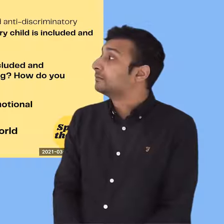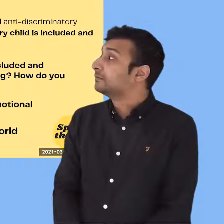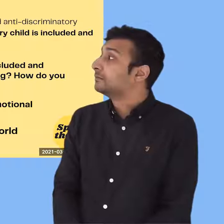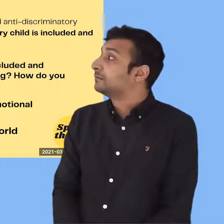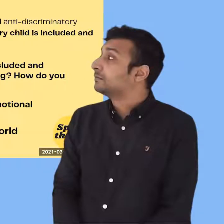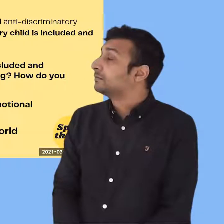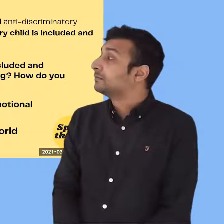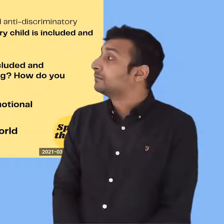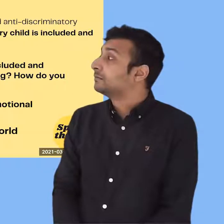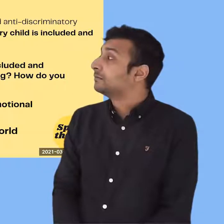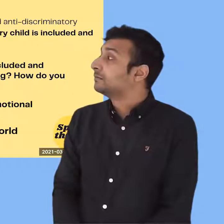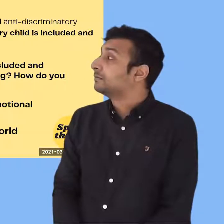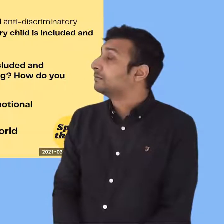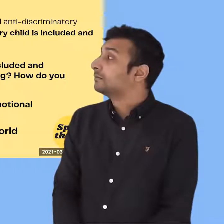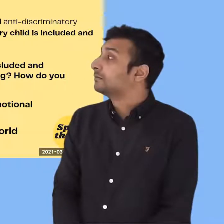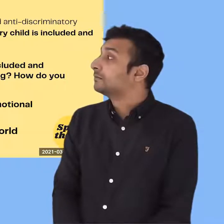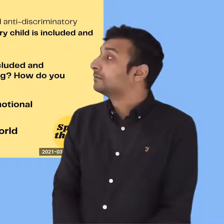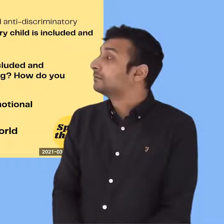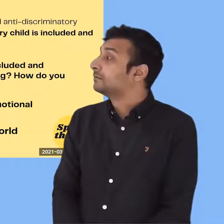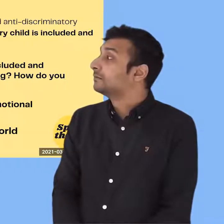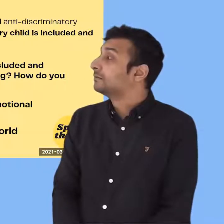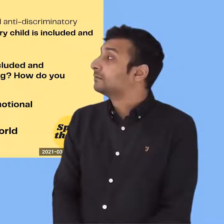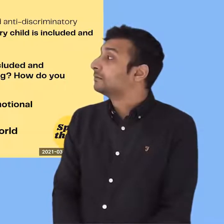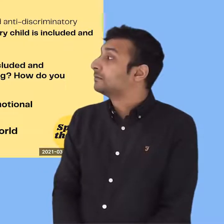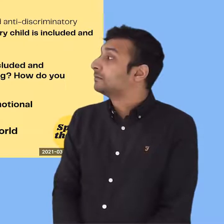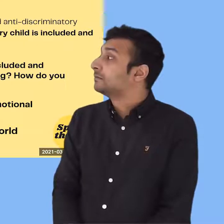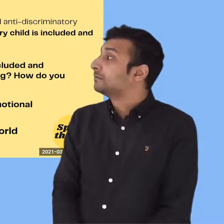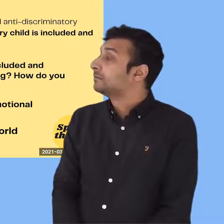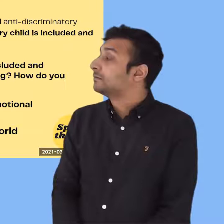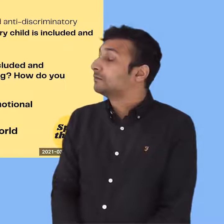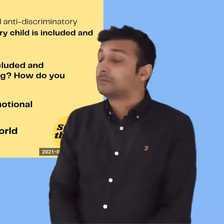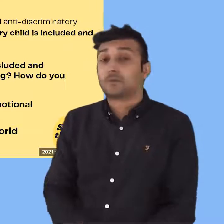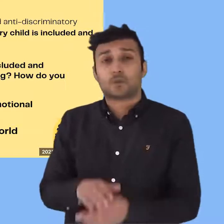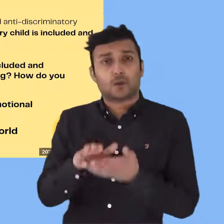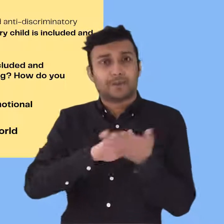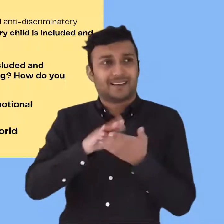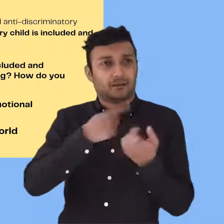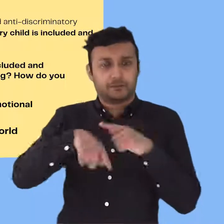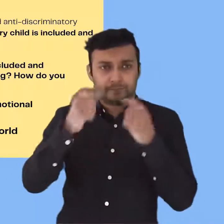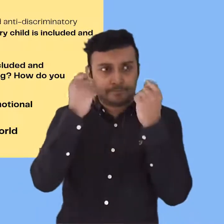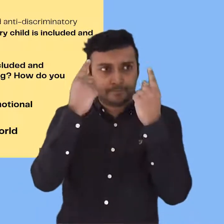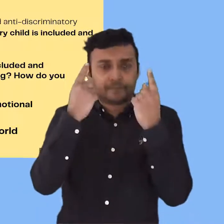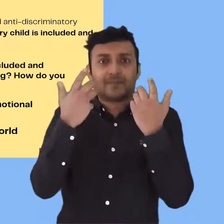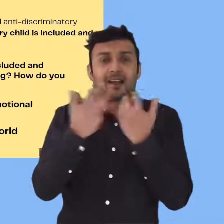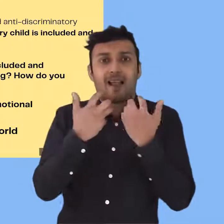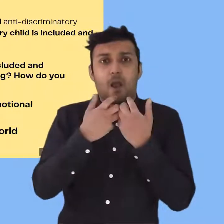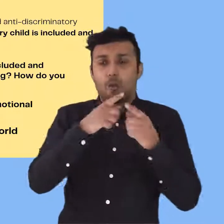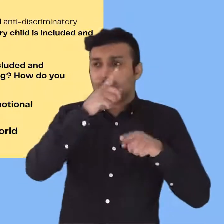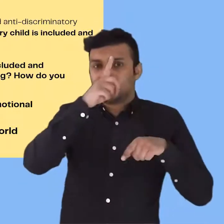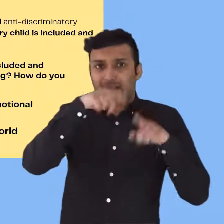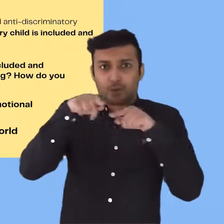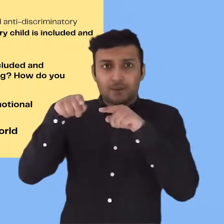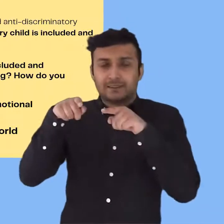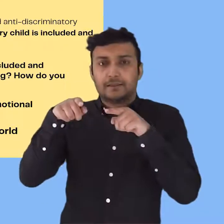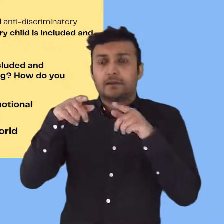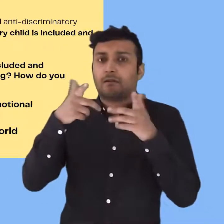how, our diversity is so important to help children feel included and supported. And it